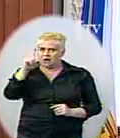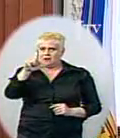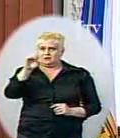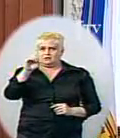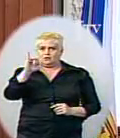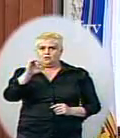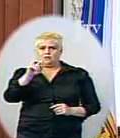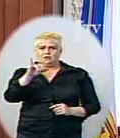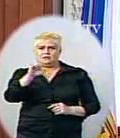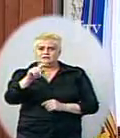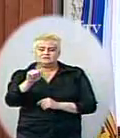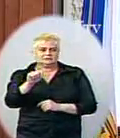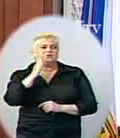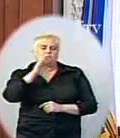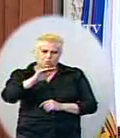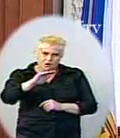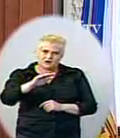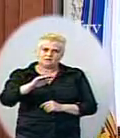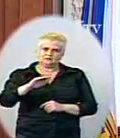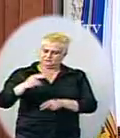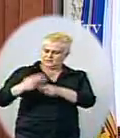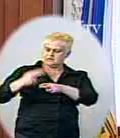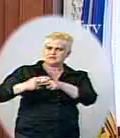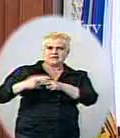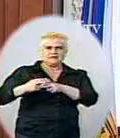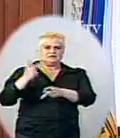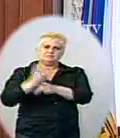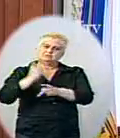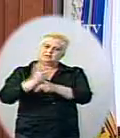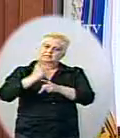be known by generations to come.